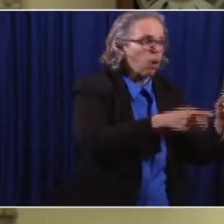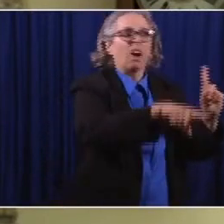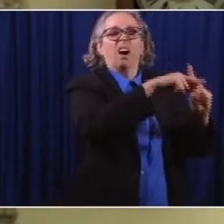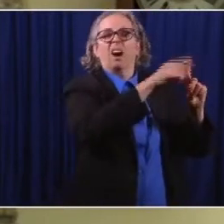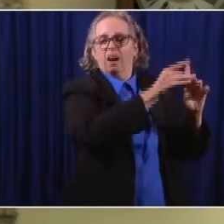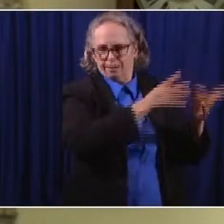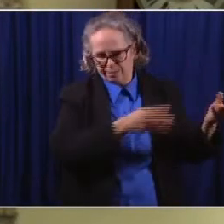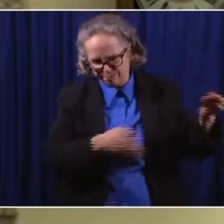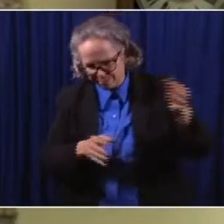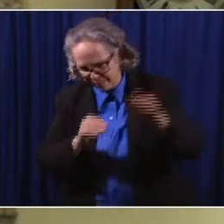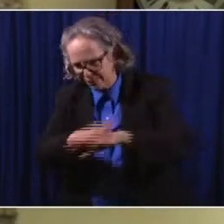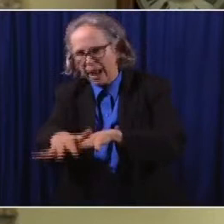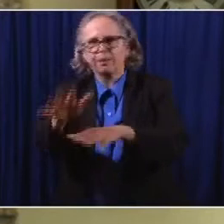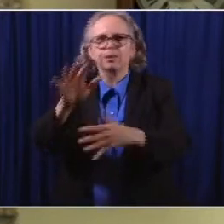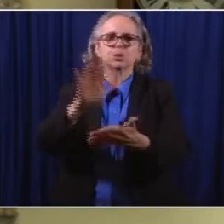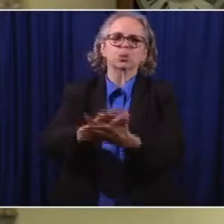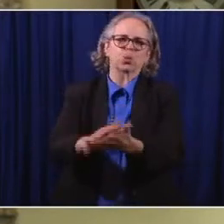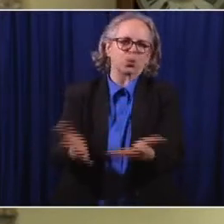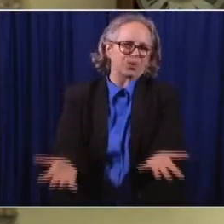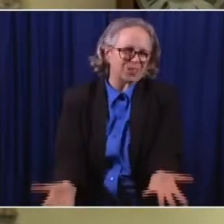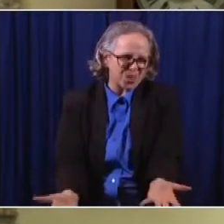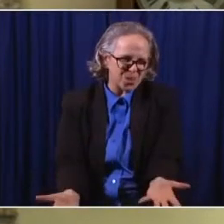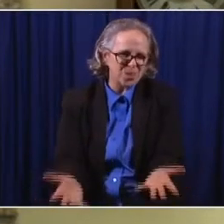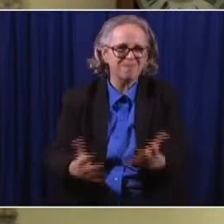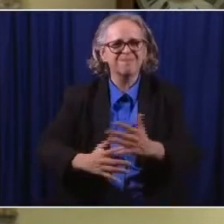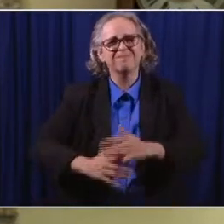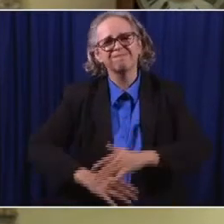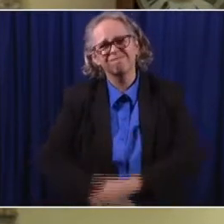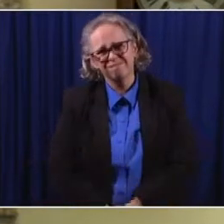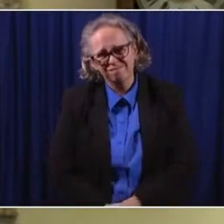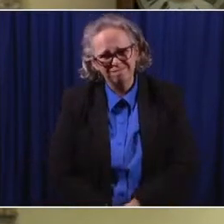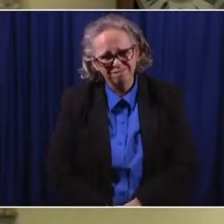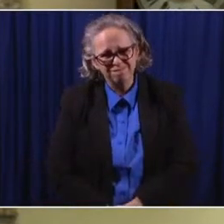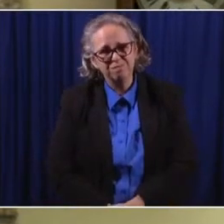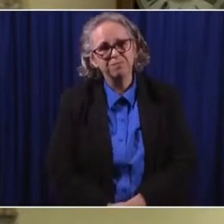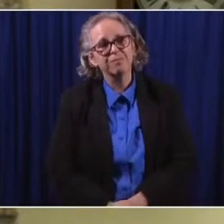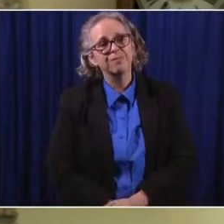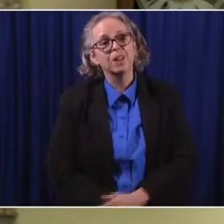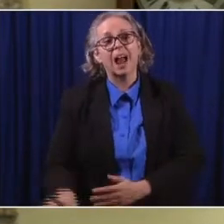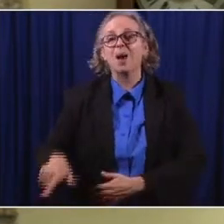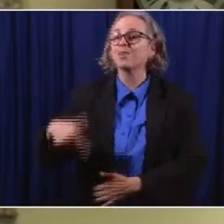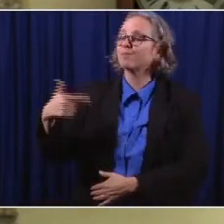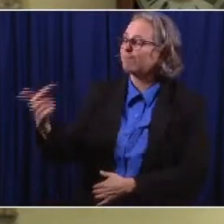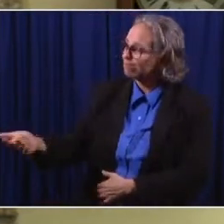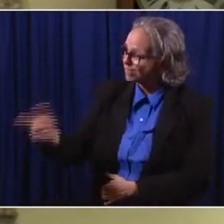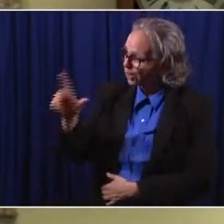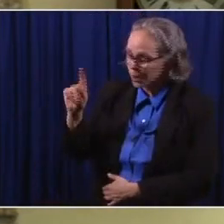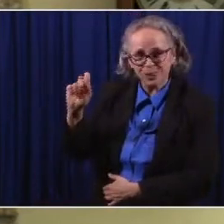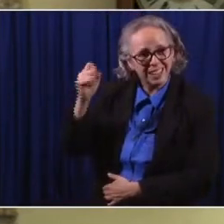Let me go now to the Lieutenant Governor. John?